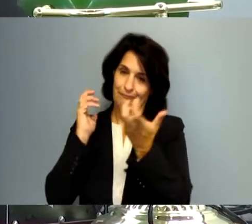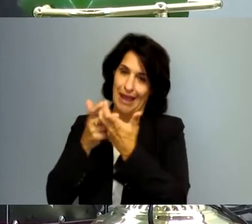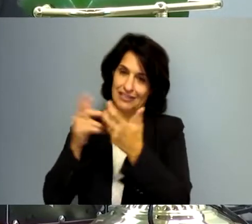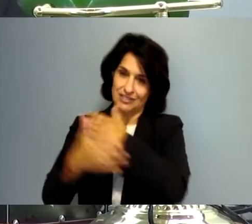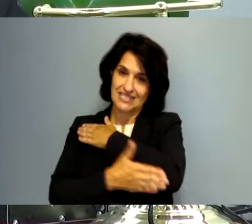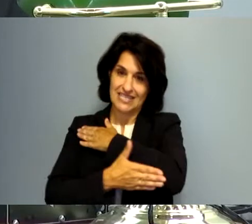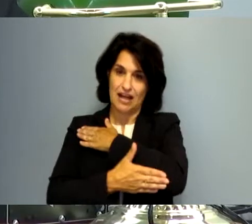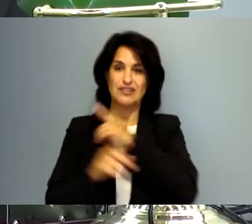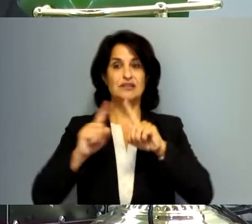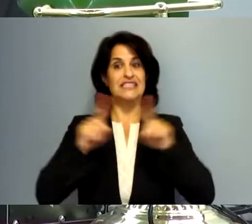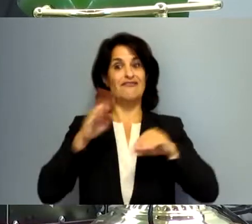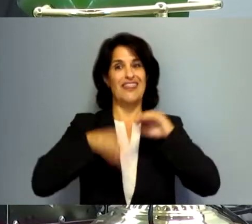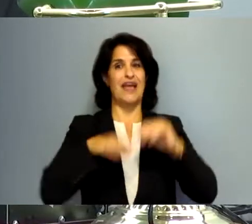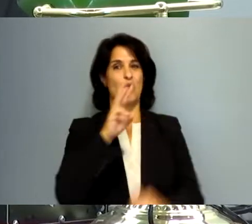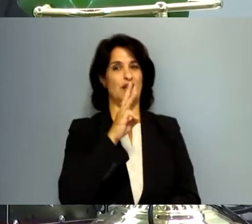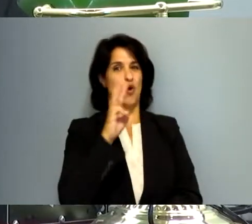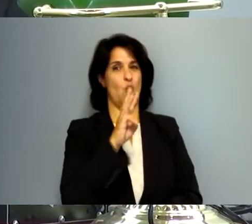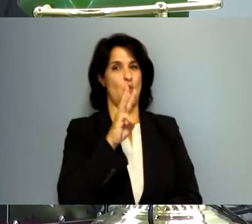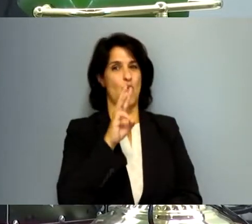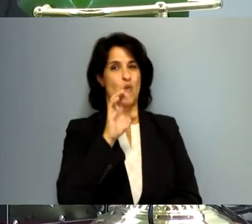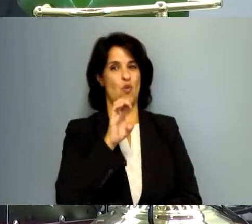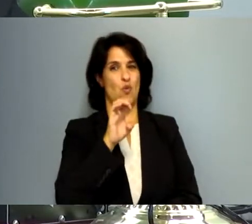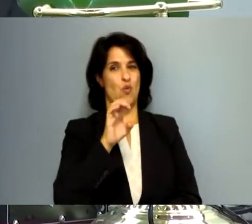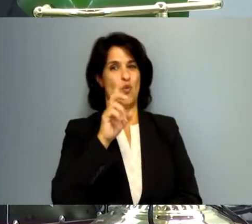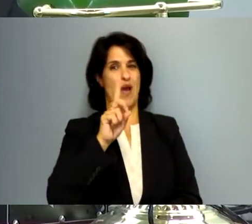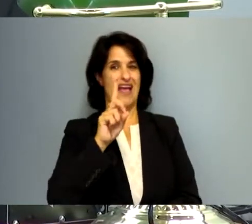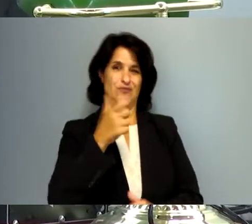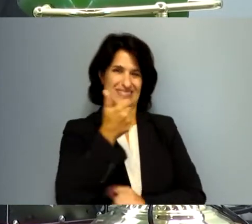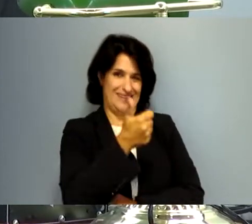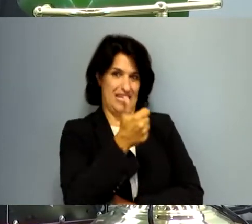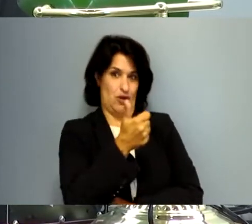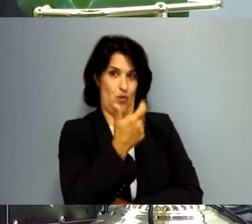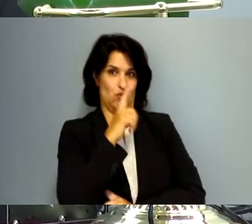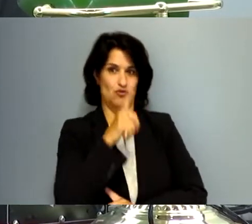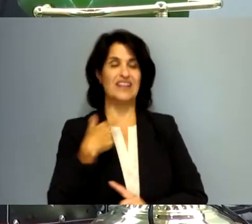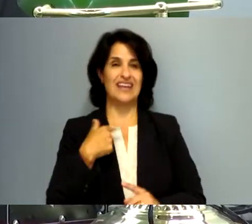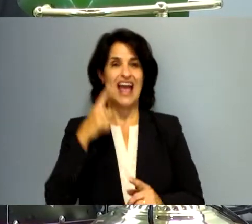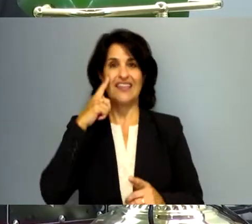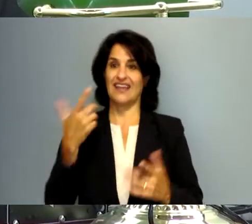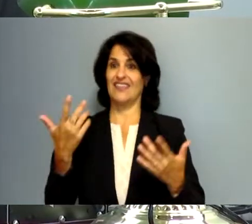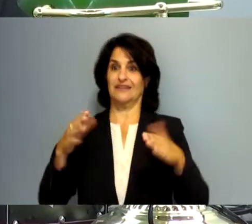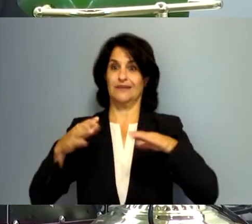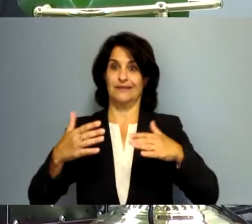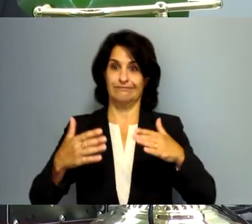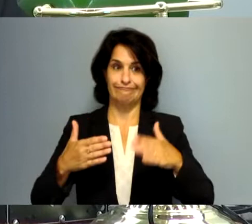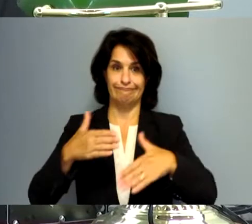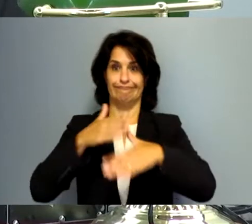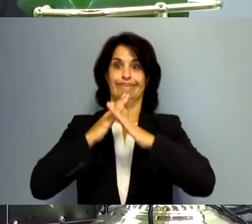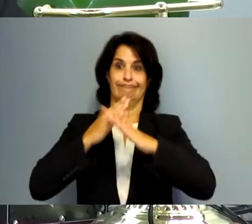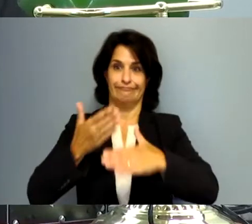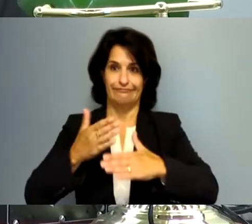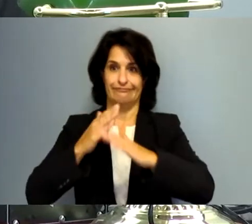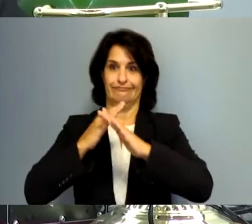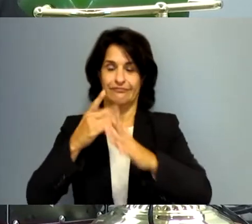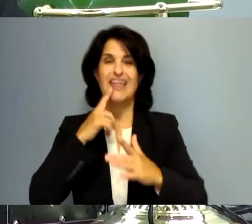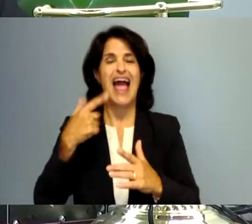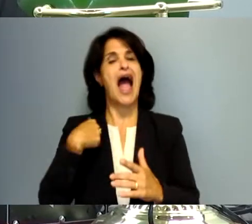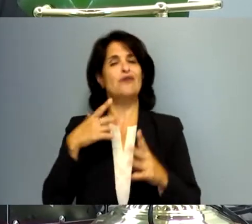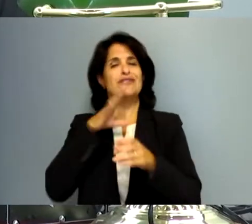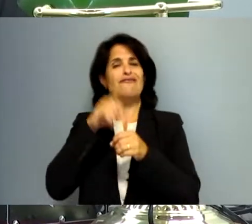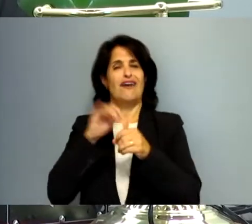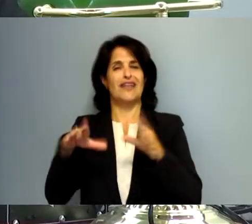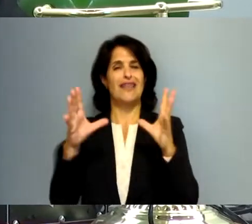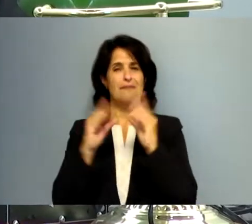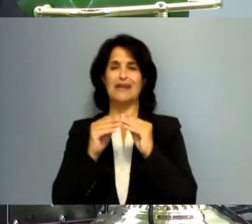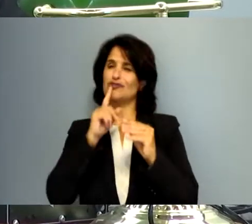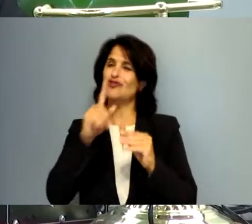WED was on its own. I think that's been the stumbling block, and I agree, I was in that meeting, and it's really just a matter of